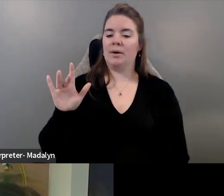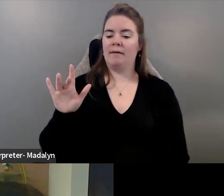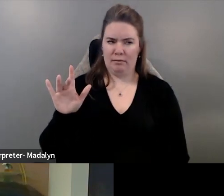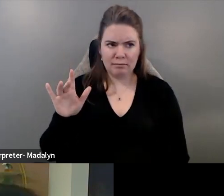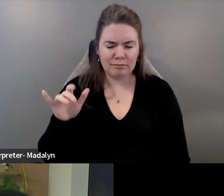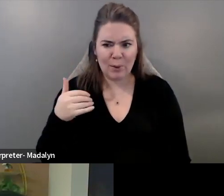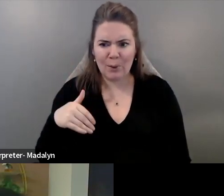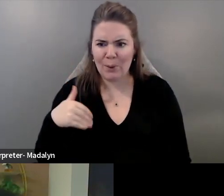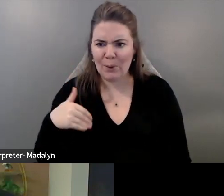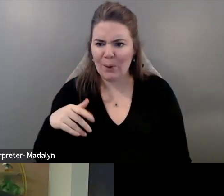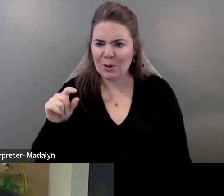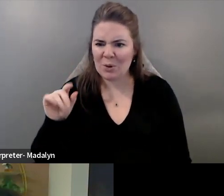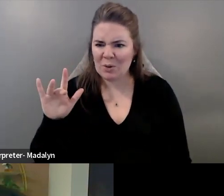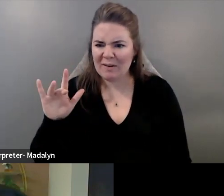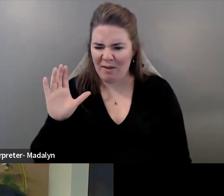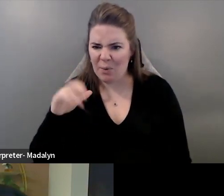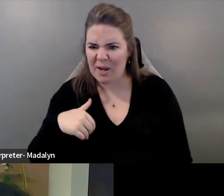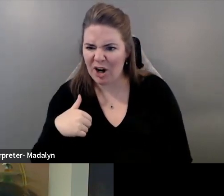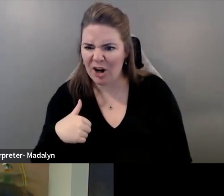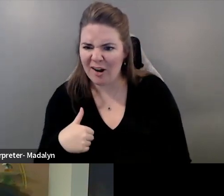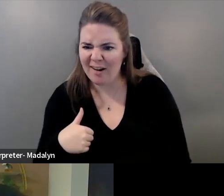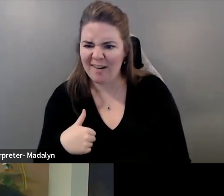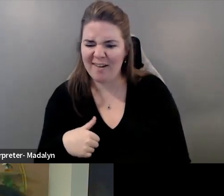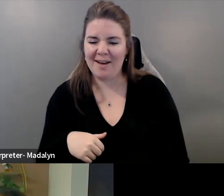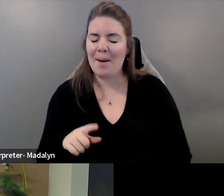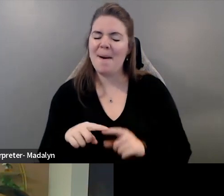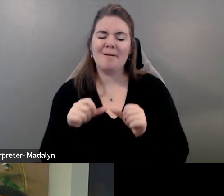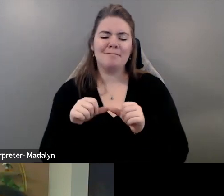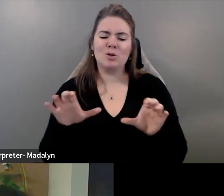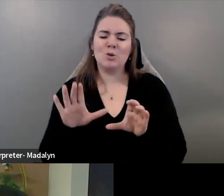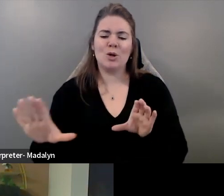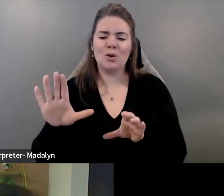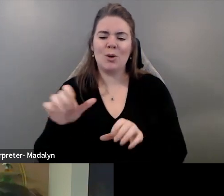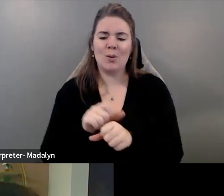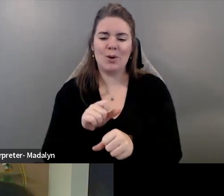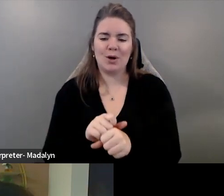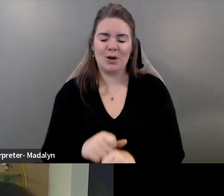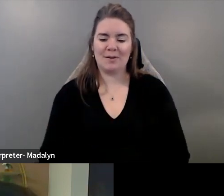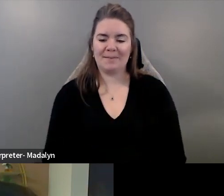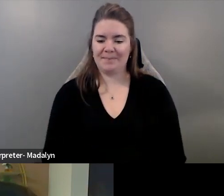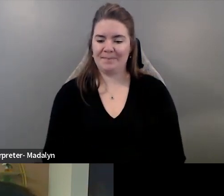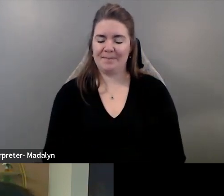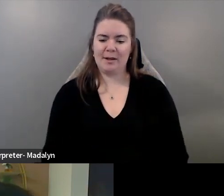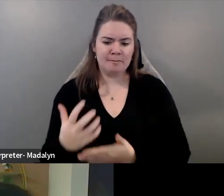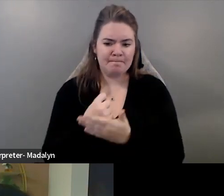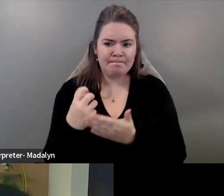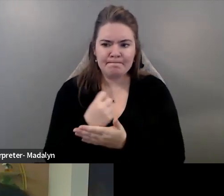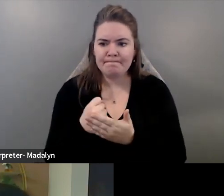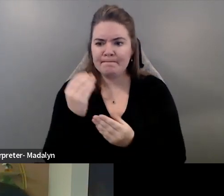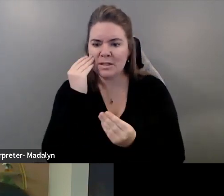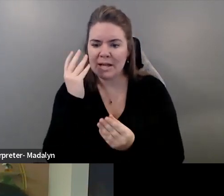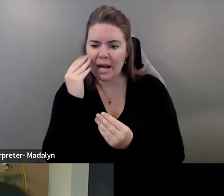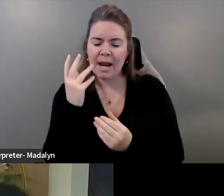funny? So anyway, just stay tuned, but keep doing your work. Keep collecting data and seeing